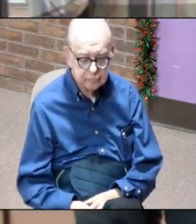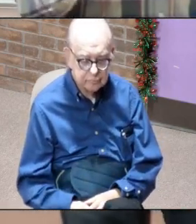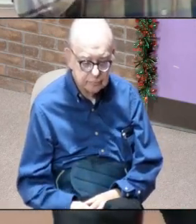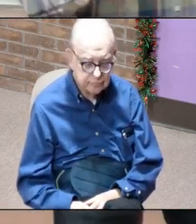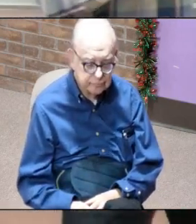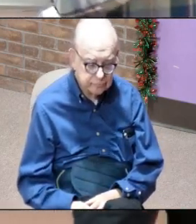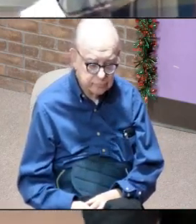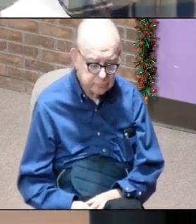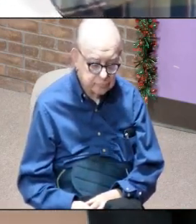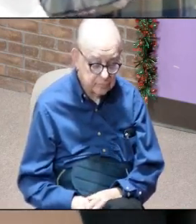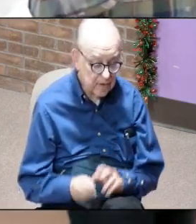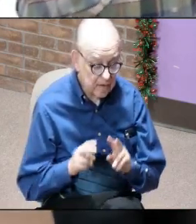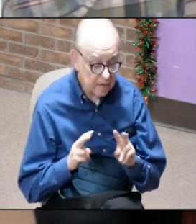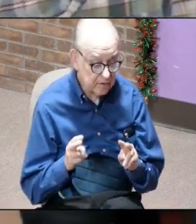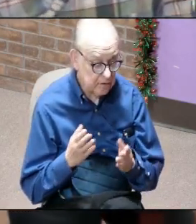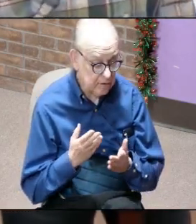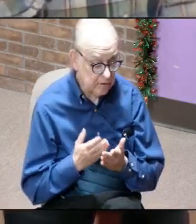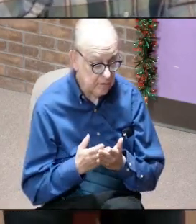it's looking good.